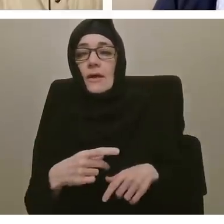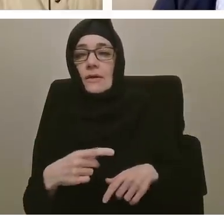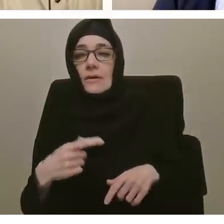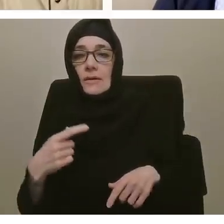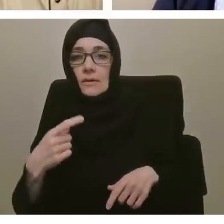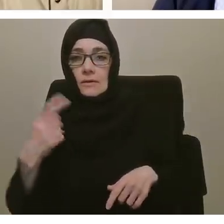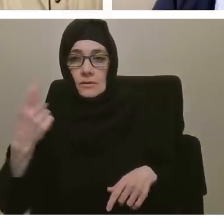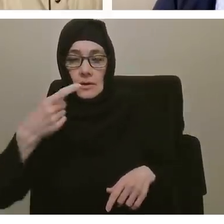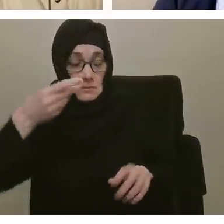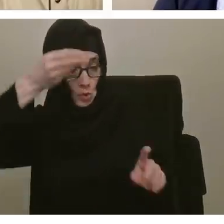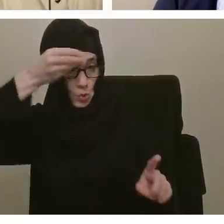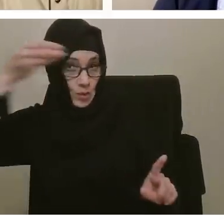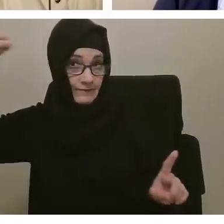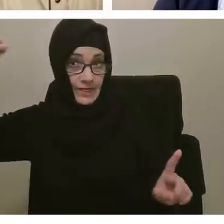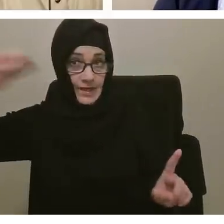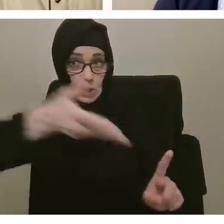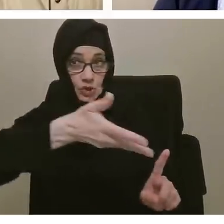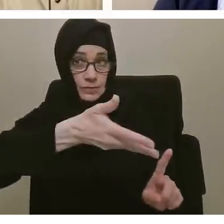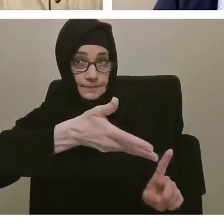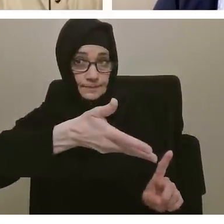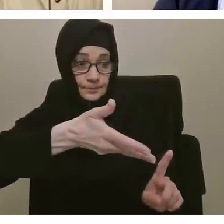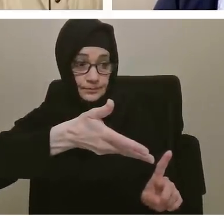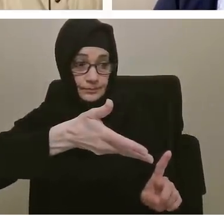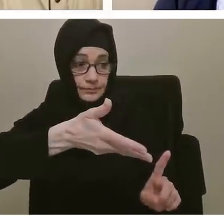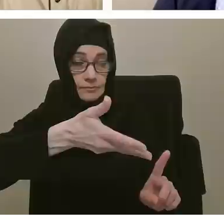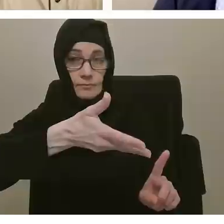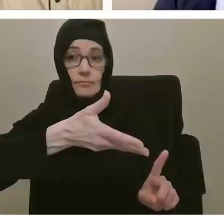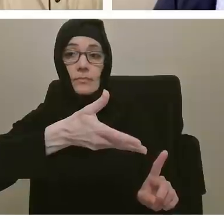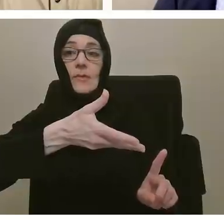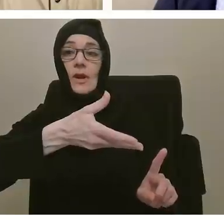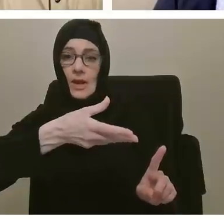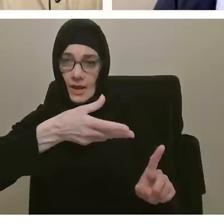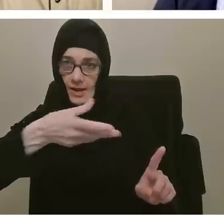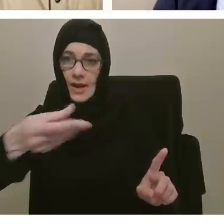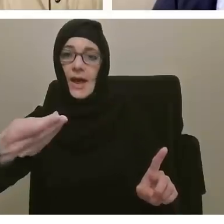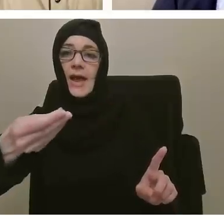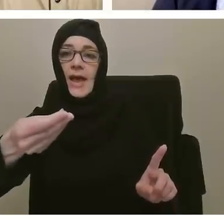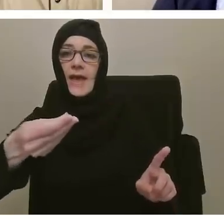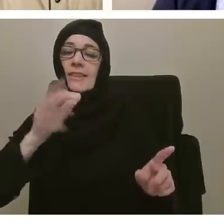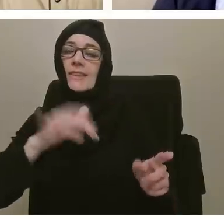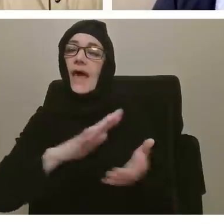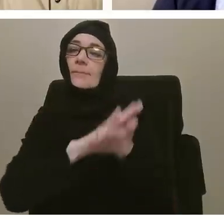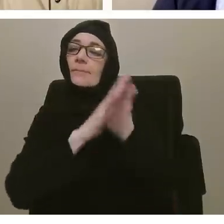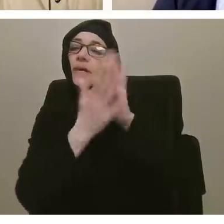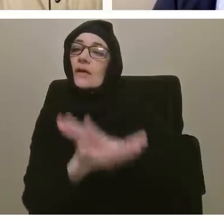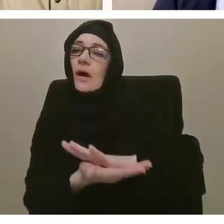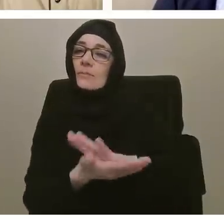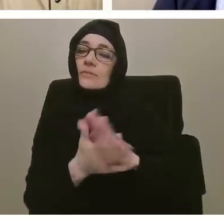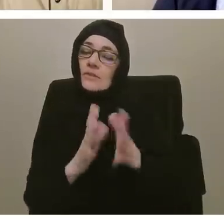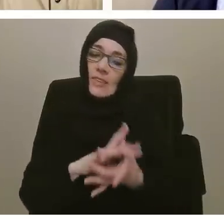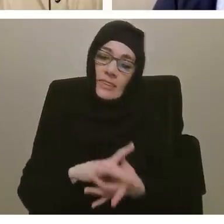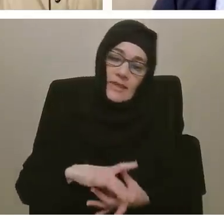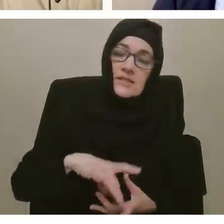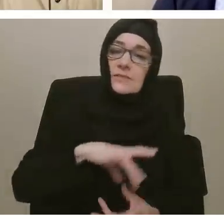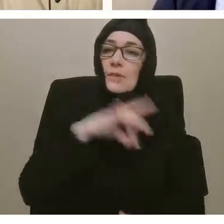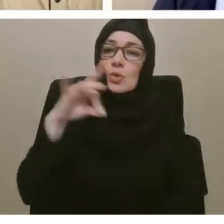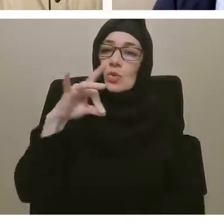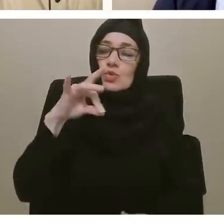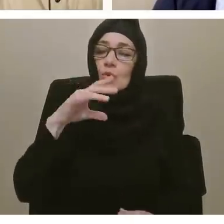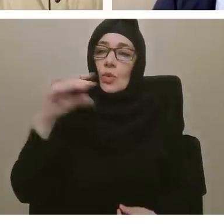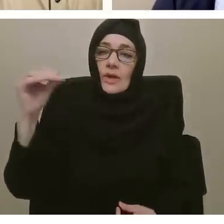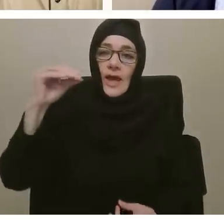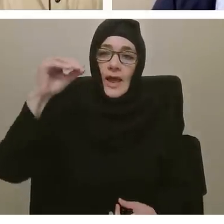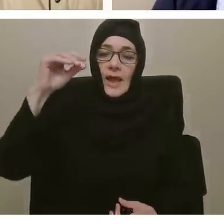and the revelation is sent, that then becomes the essence, the spiritual and theological